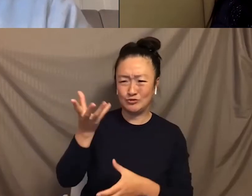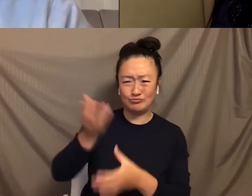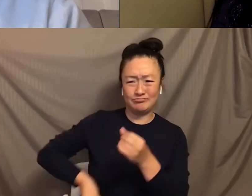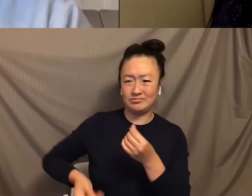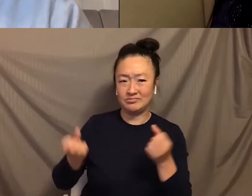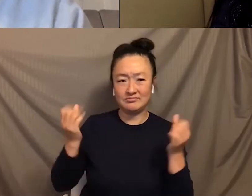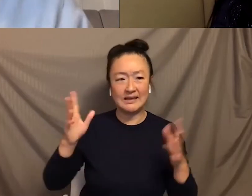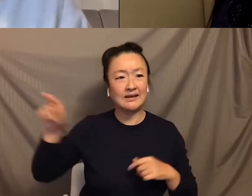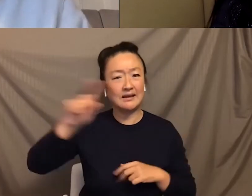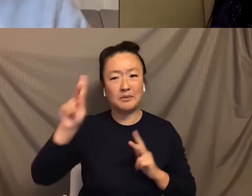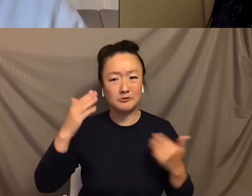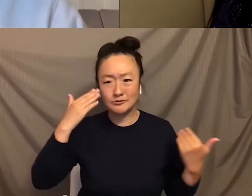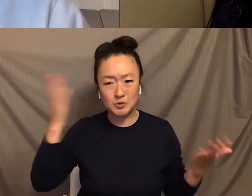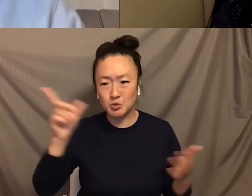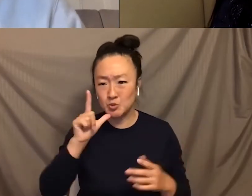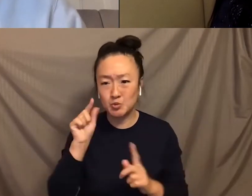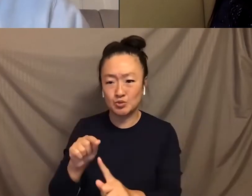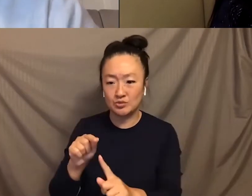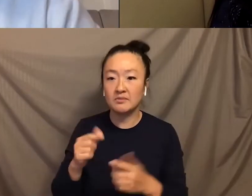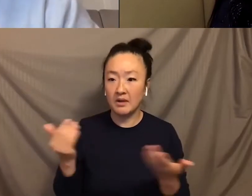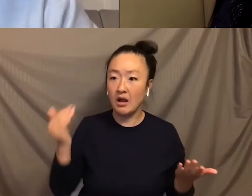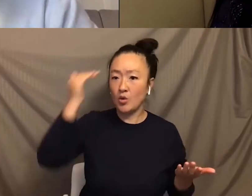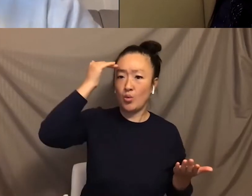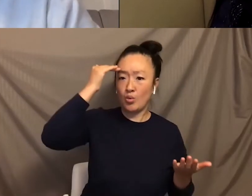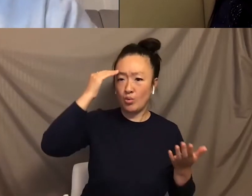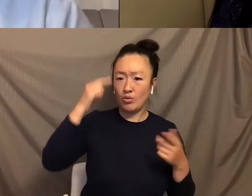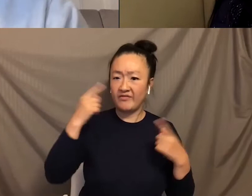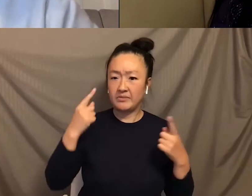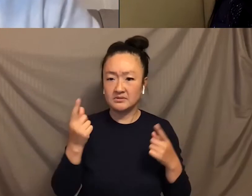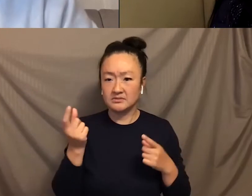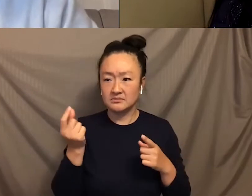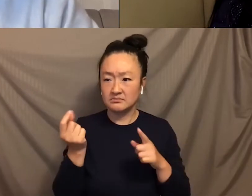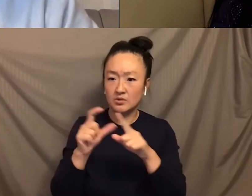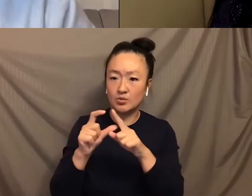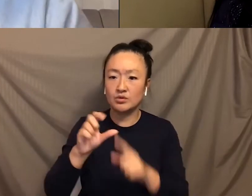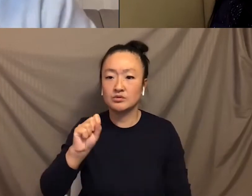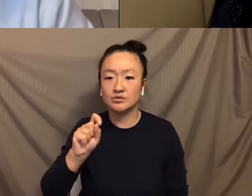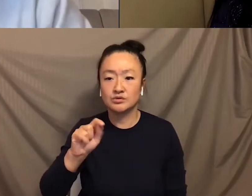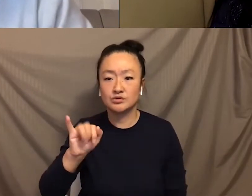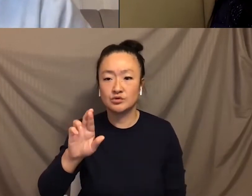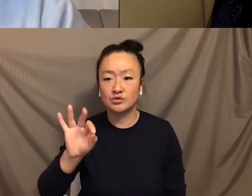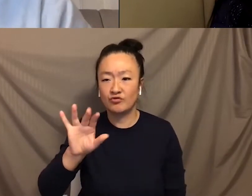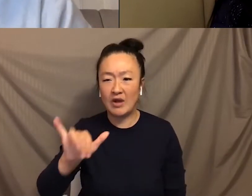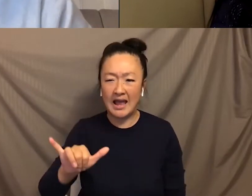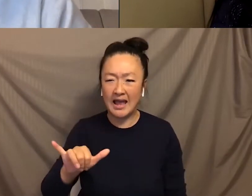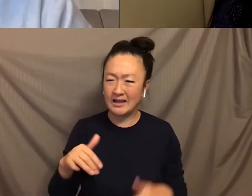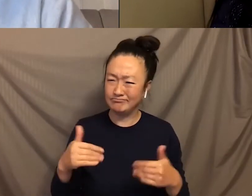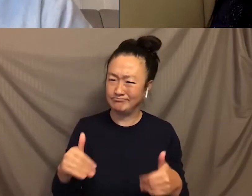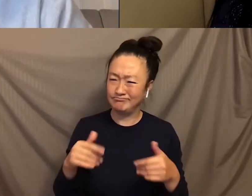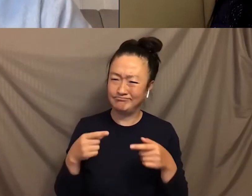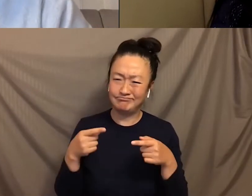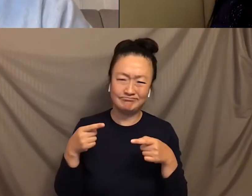people who do know what stir frying is. And I just thought that was so upsettingly paradoxical, this idea that, you